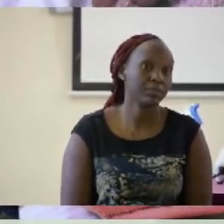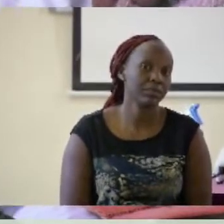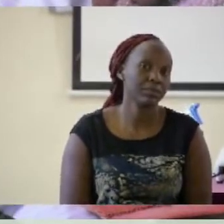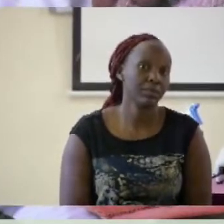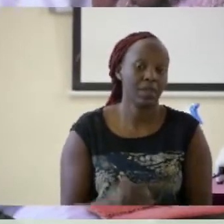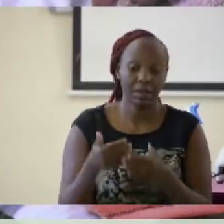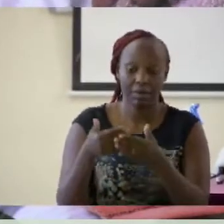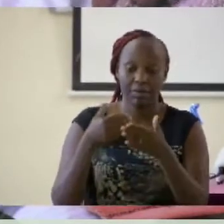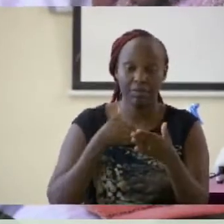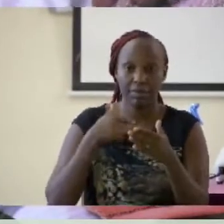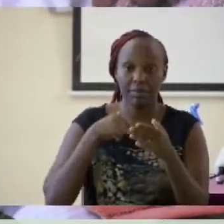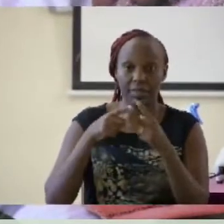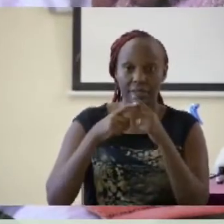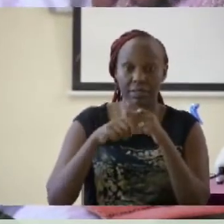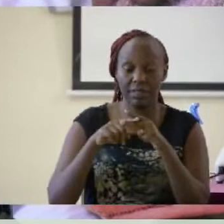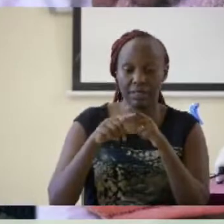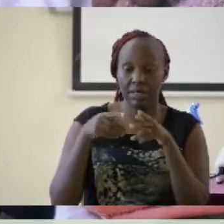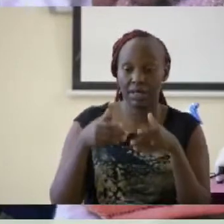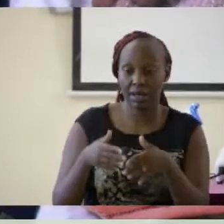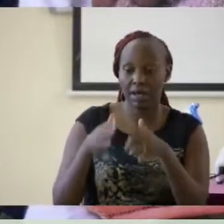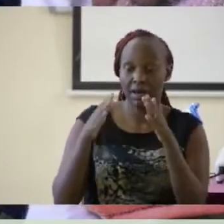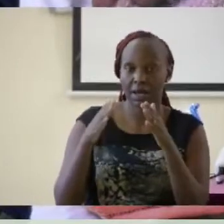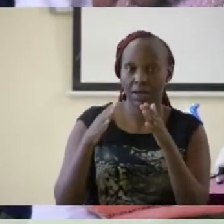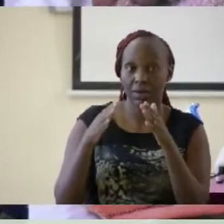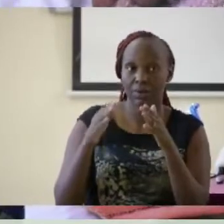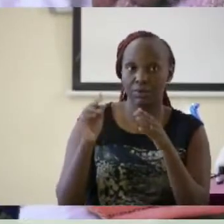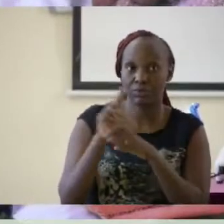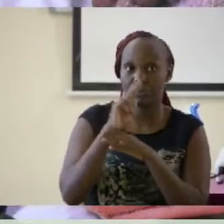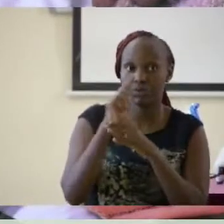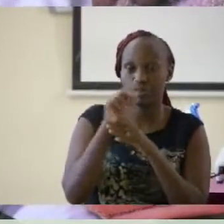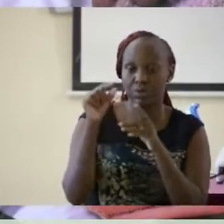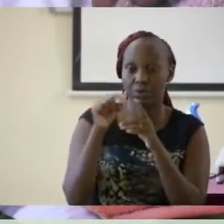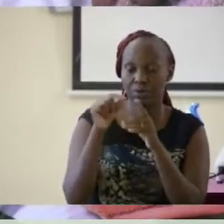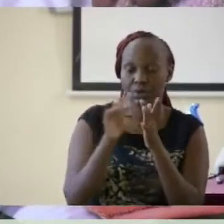Before I begin, allow me to invoke the words of the Holy